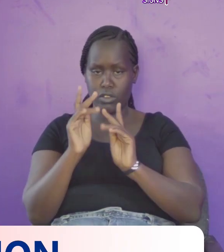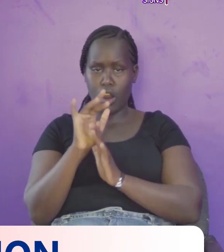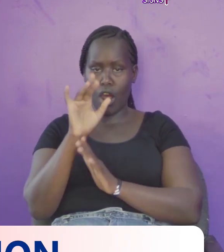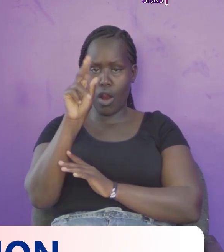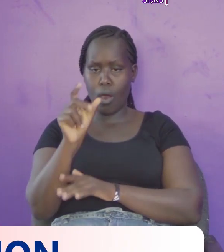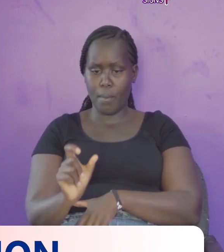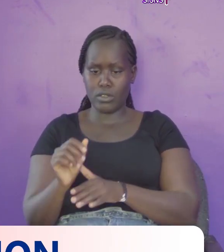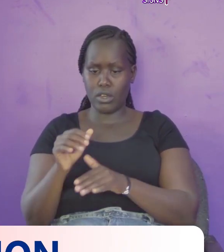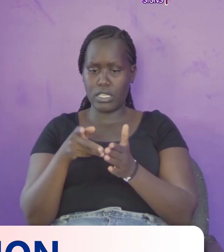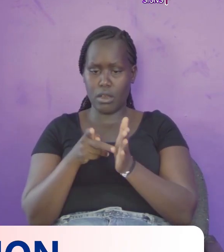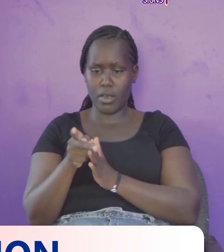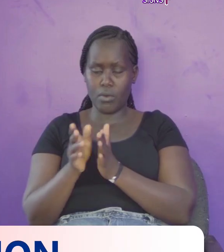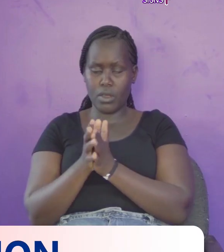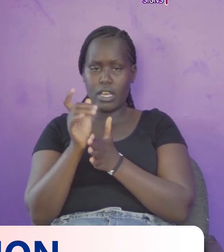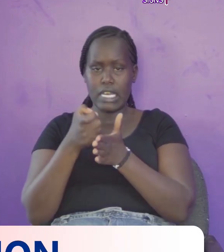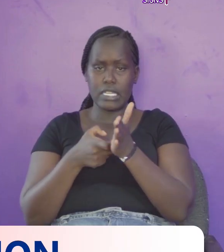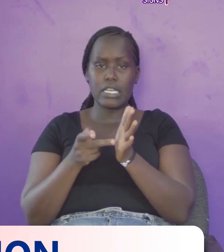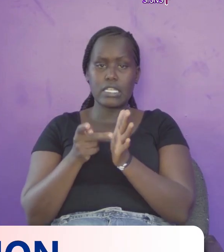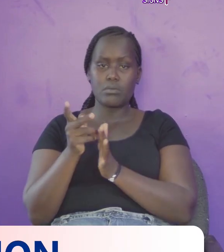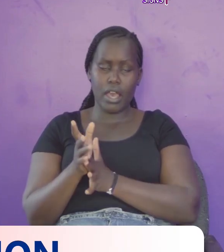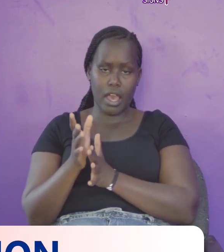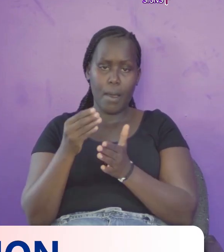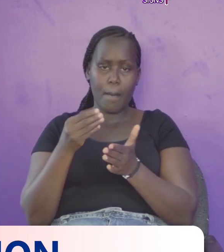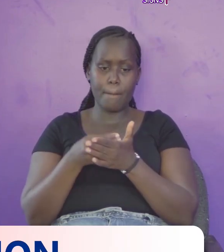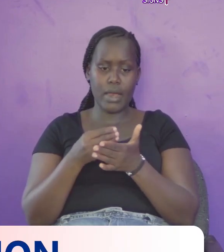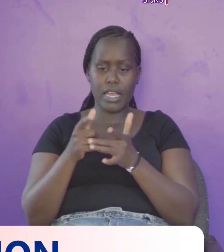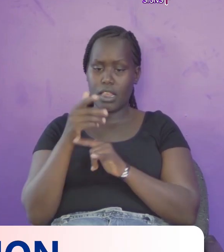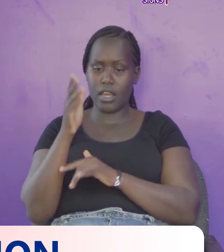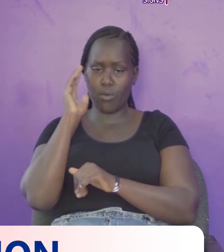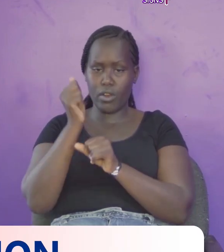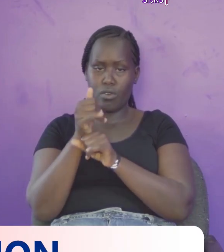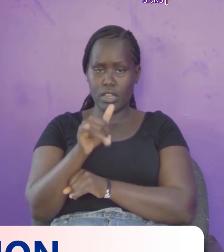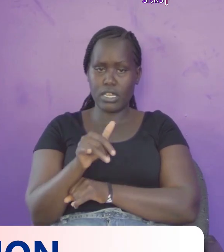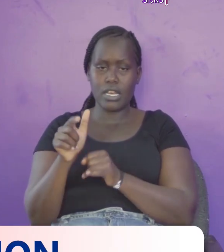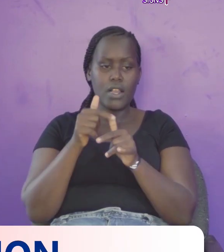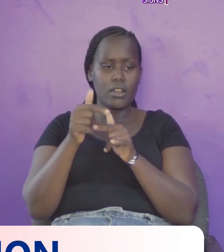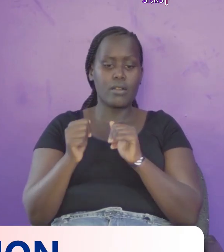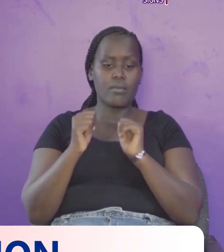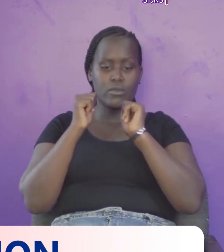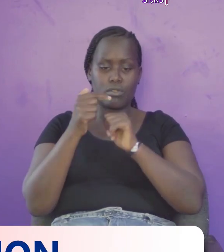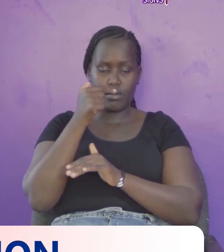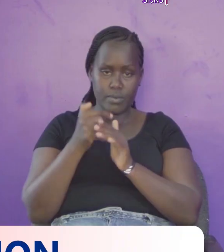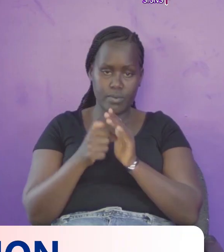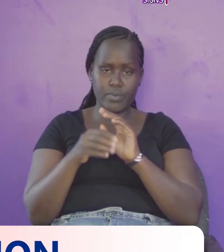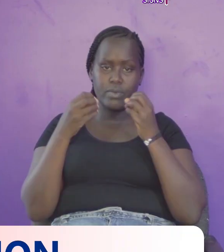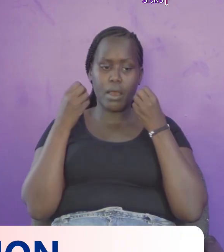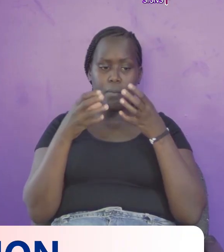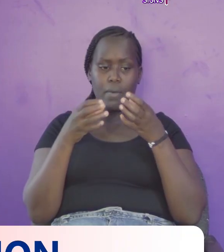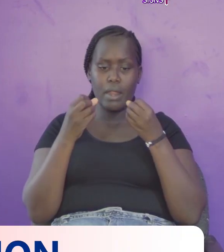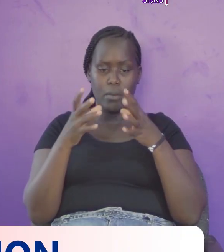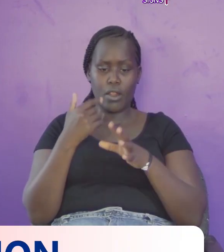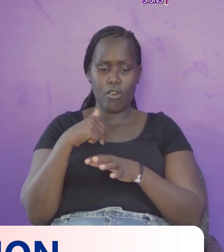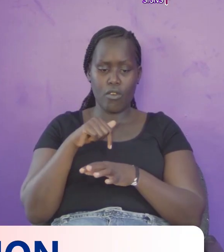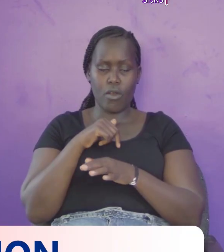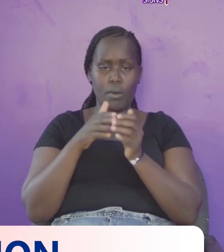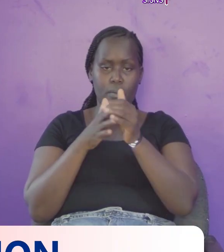the taxpayers' money would do such a thing. And that makes me to boldly say that most of our leaders,